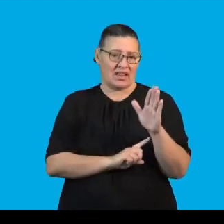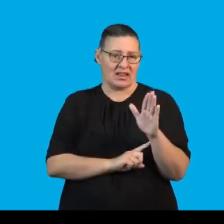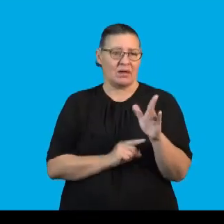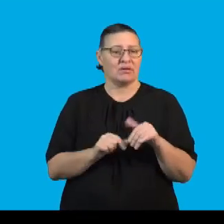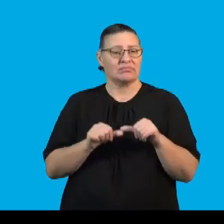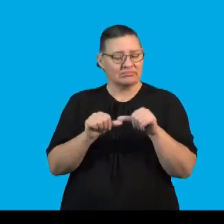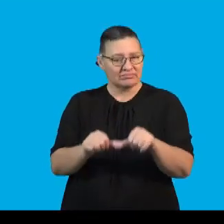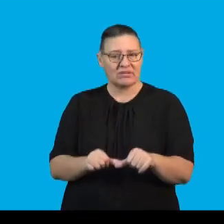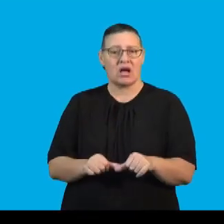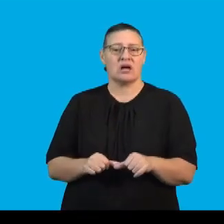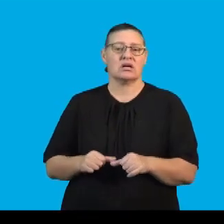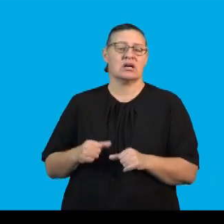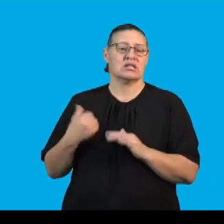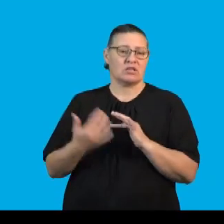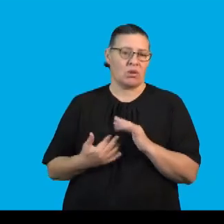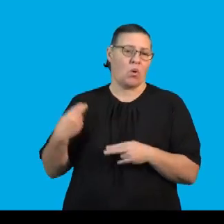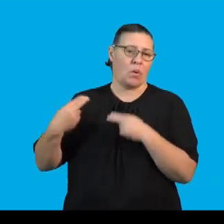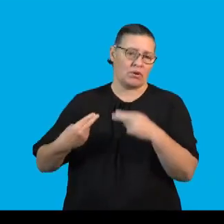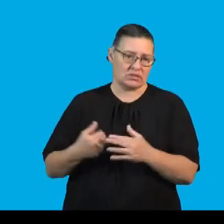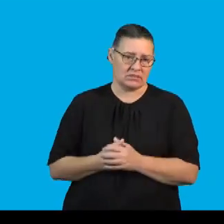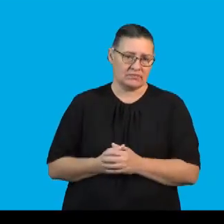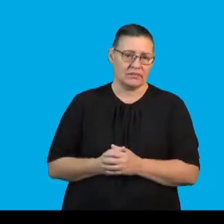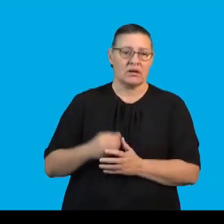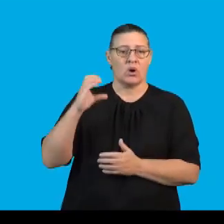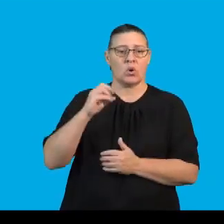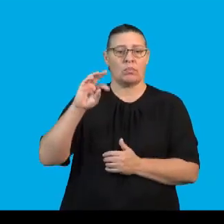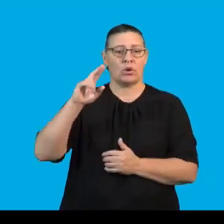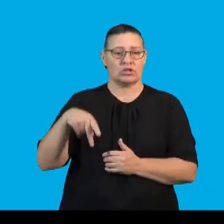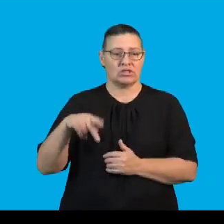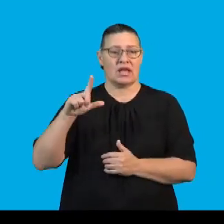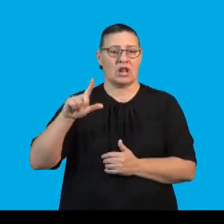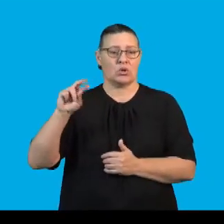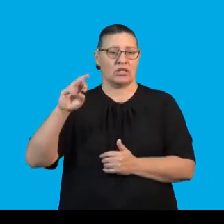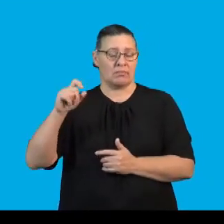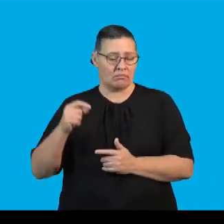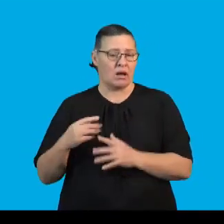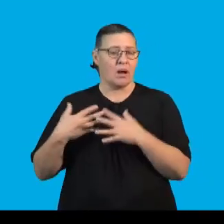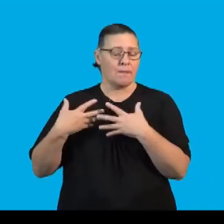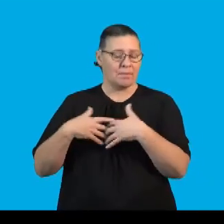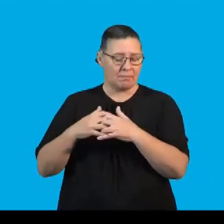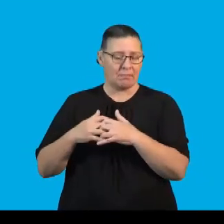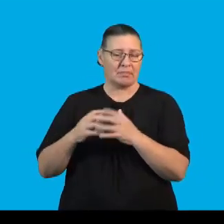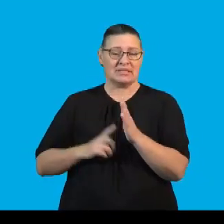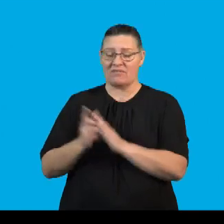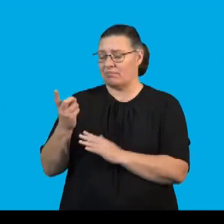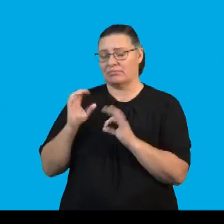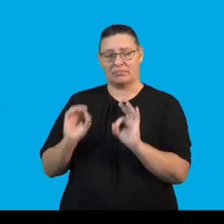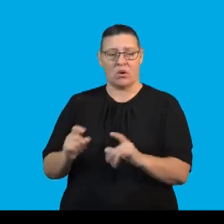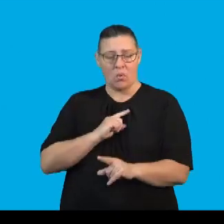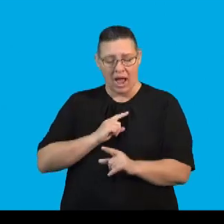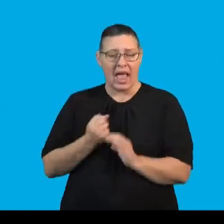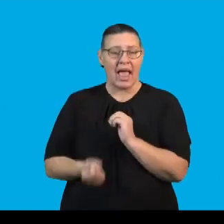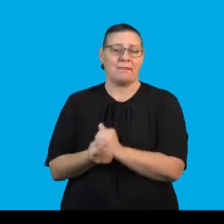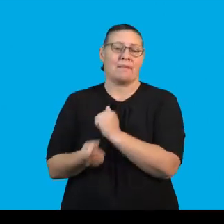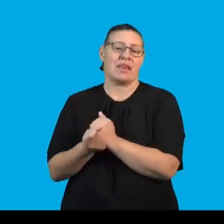of continued hormonal stimulation. A corpus luteum cyst develops when the corpus luteum does